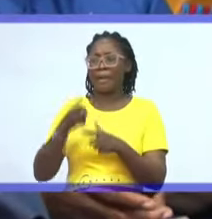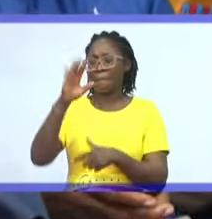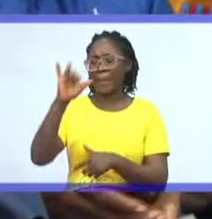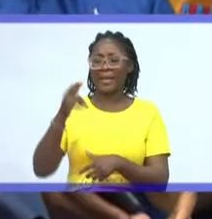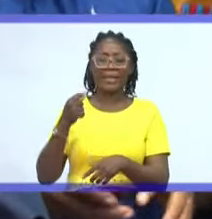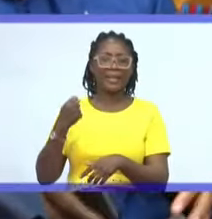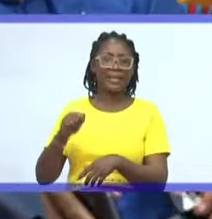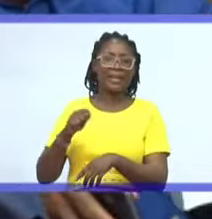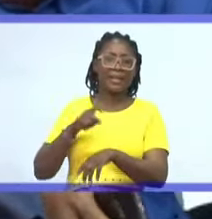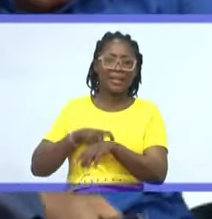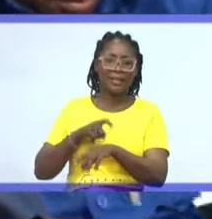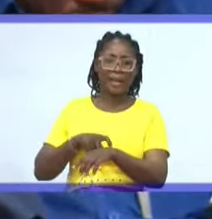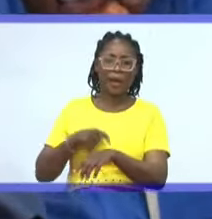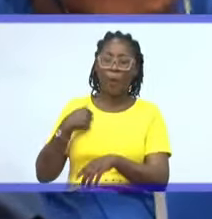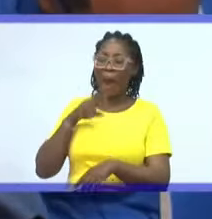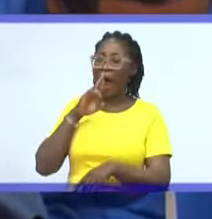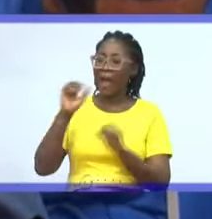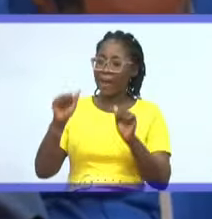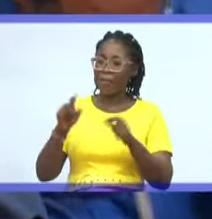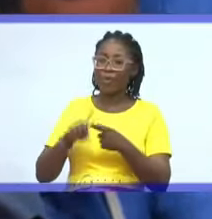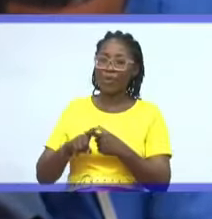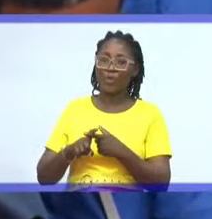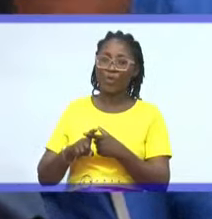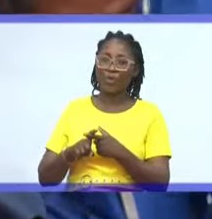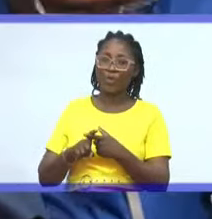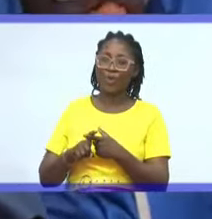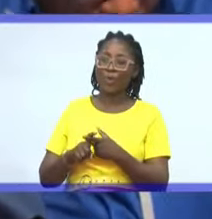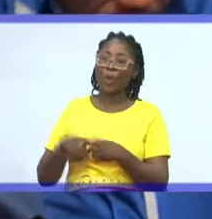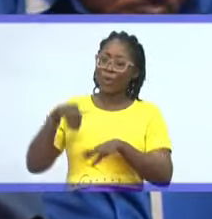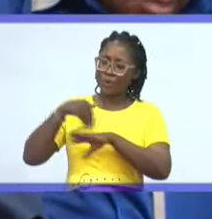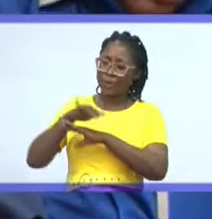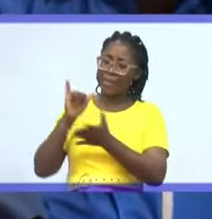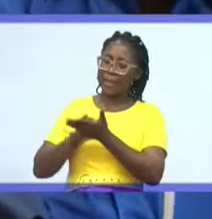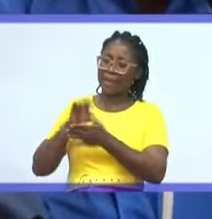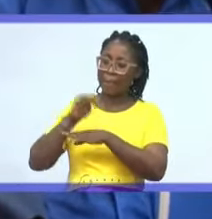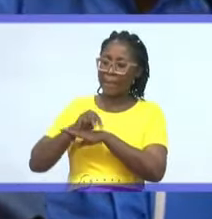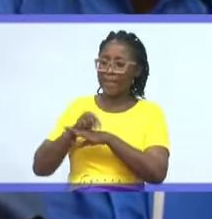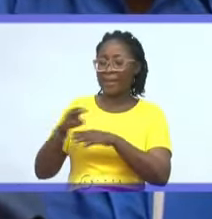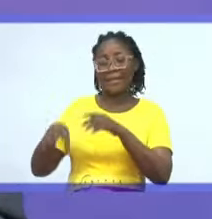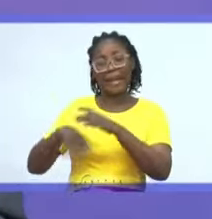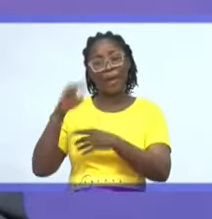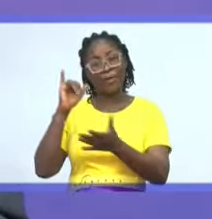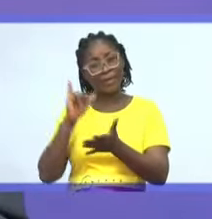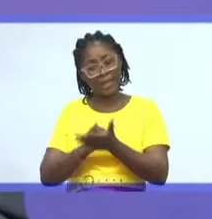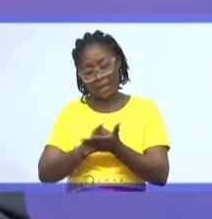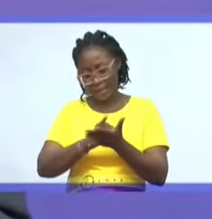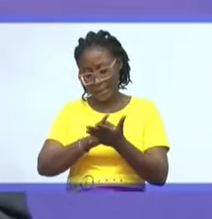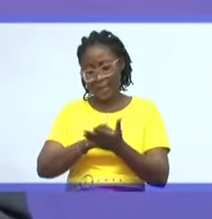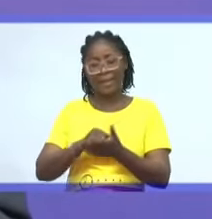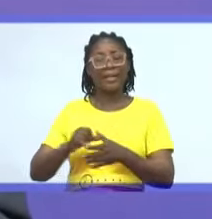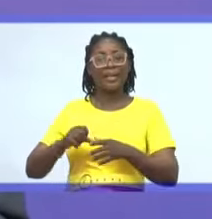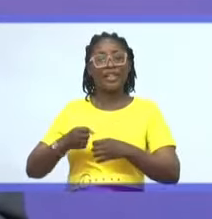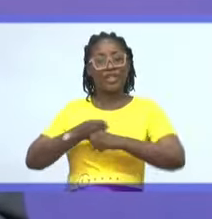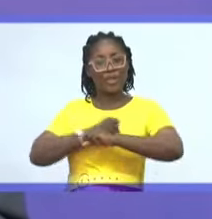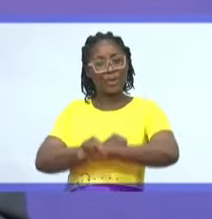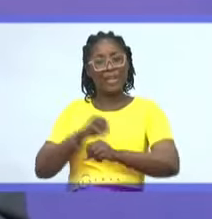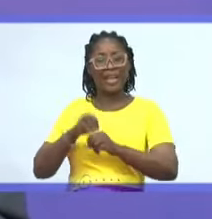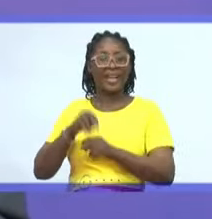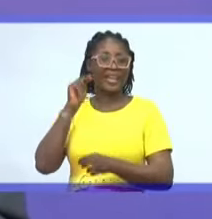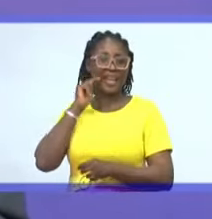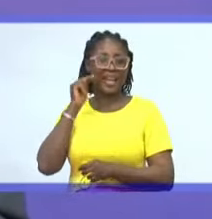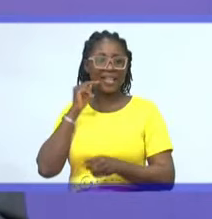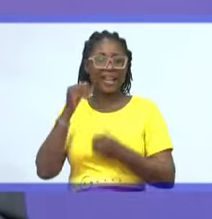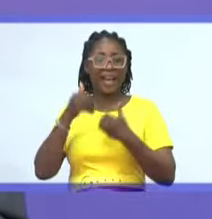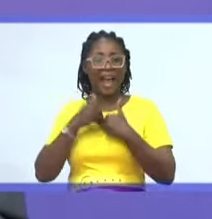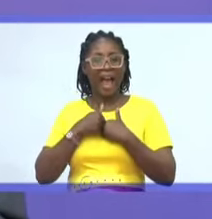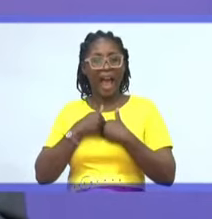time we're able to pass that message out, that security in Nigeria